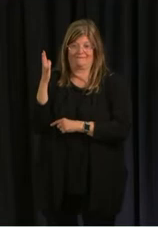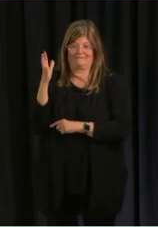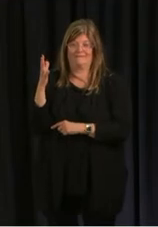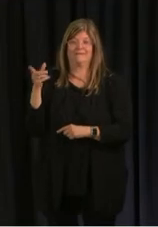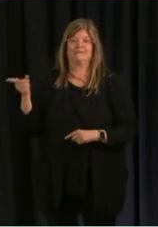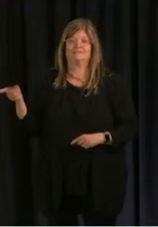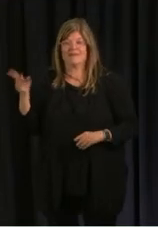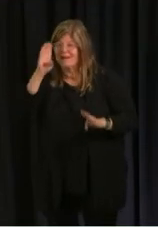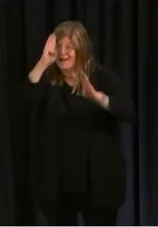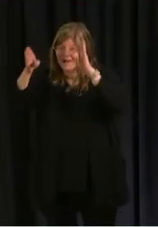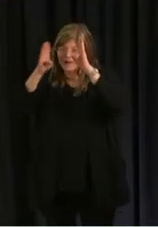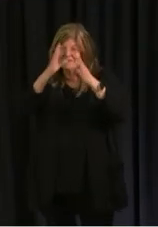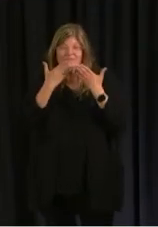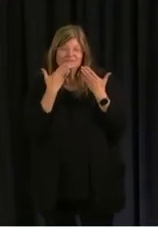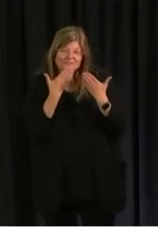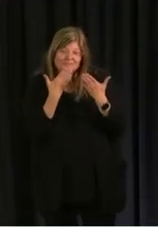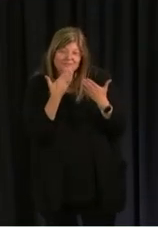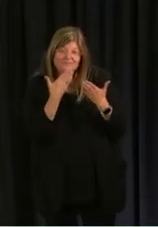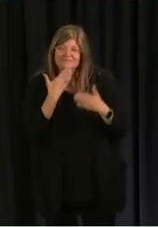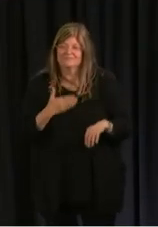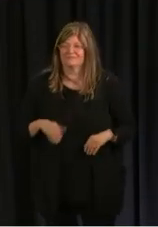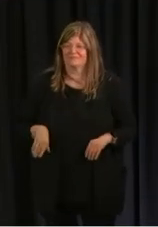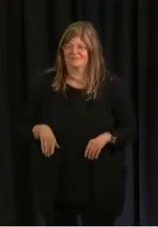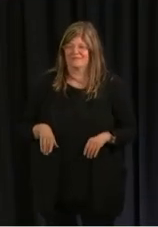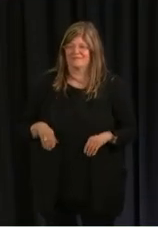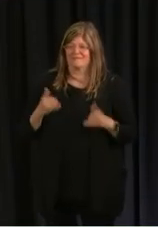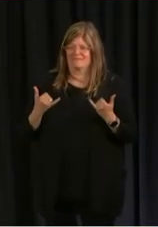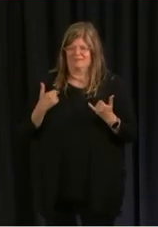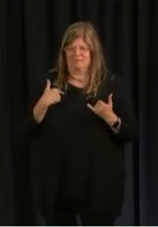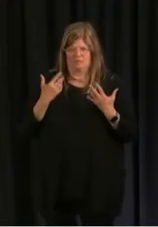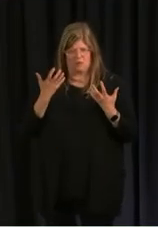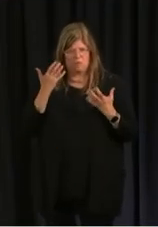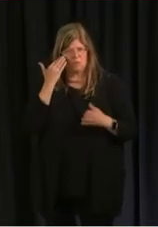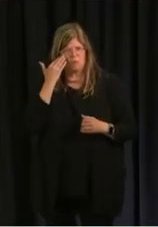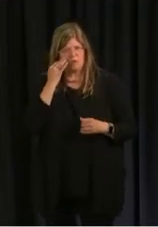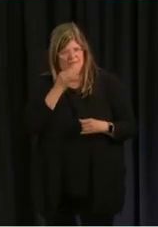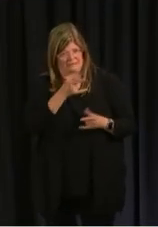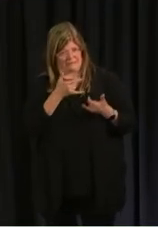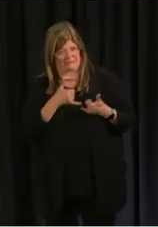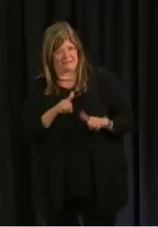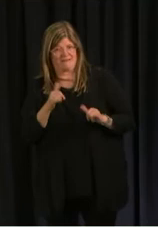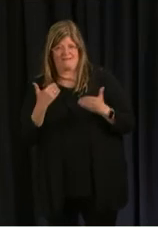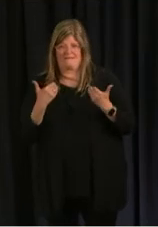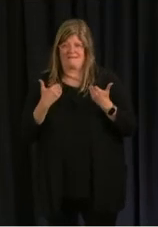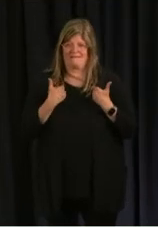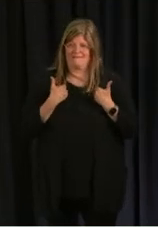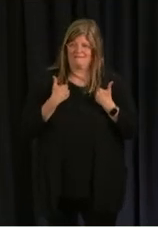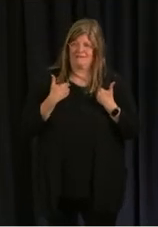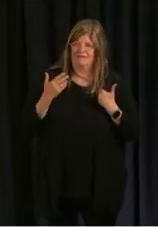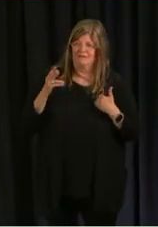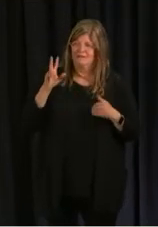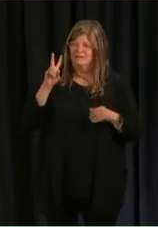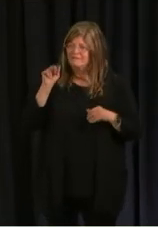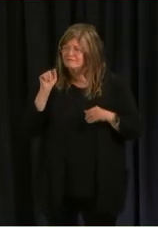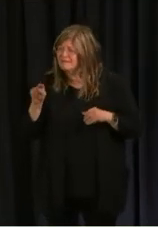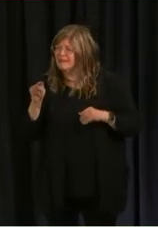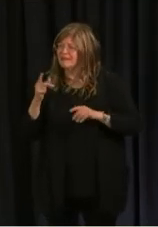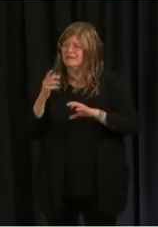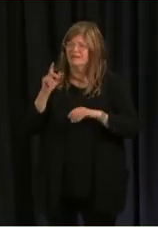Hi, thank you very much. I want to know if we have any mobile units going into communities